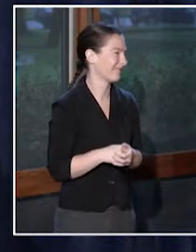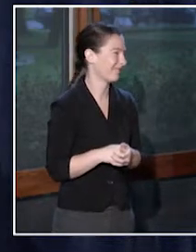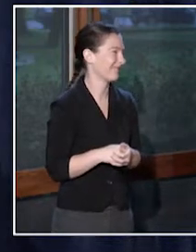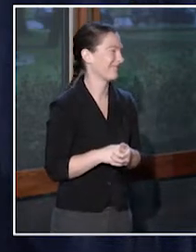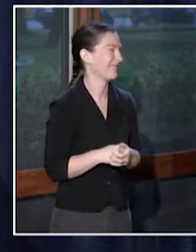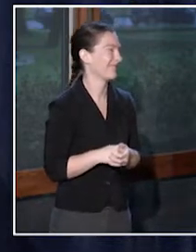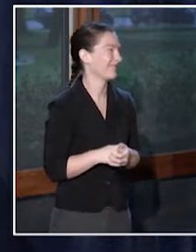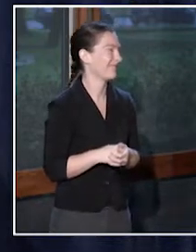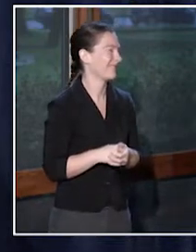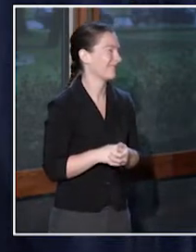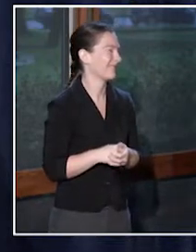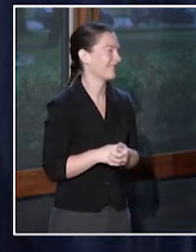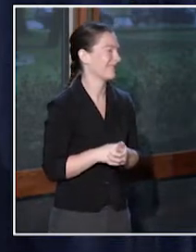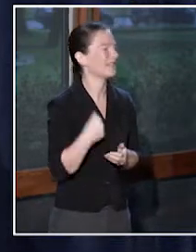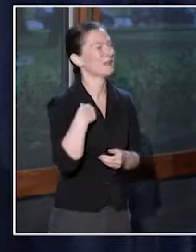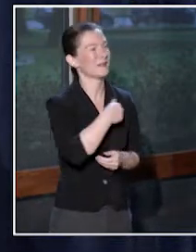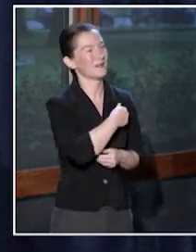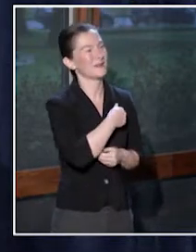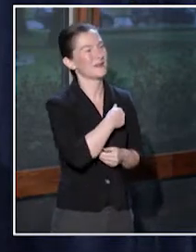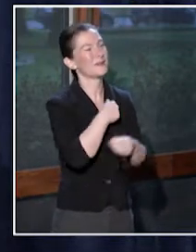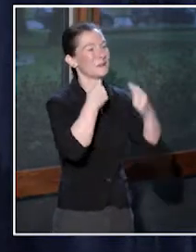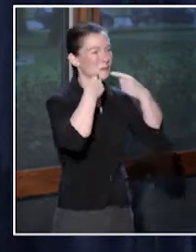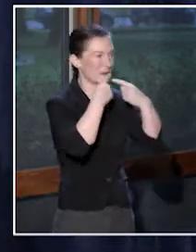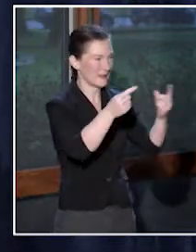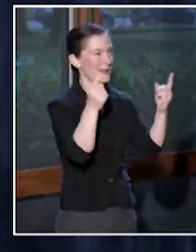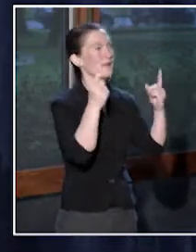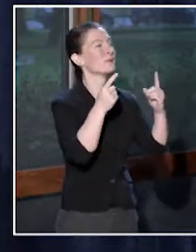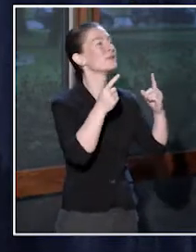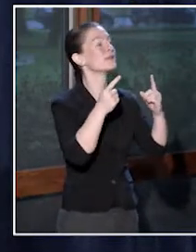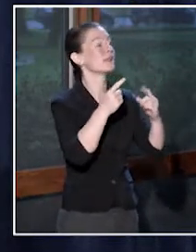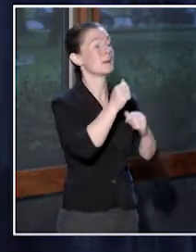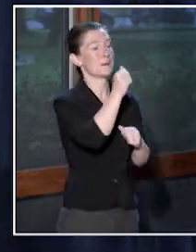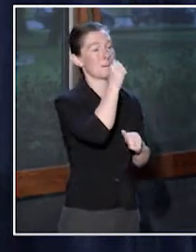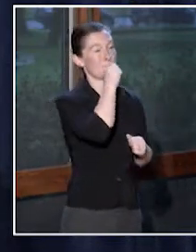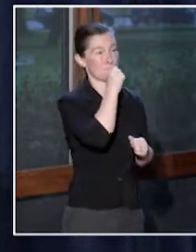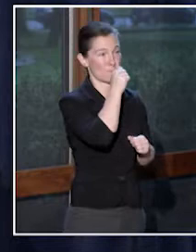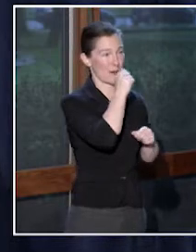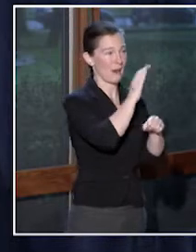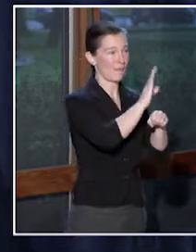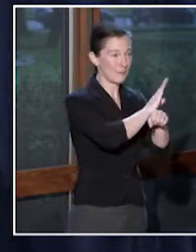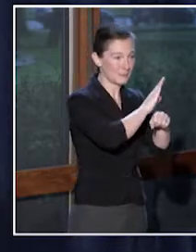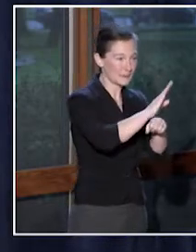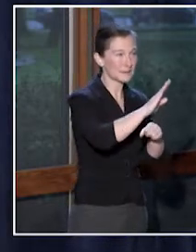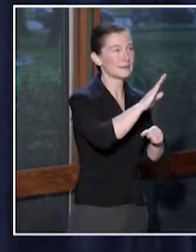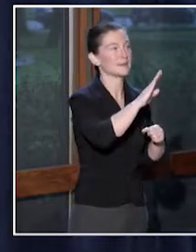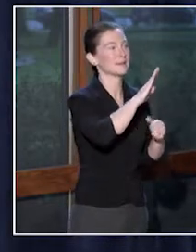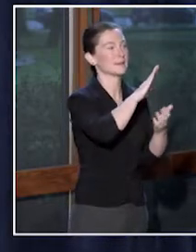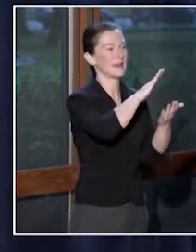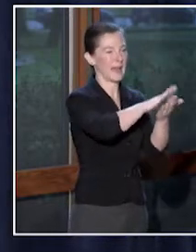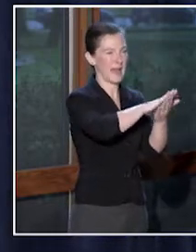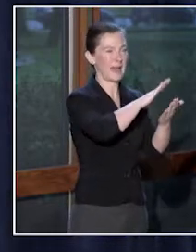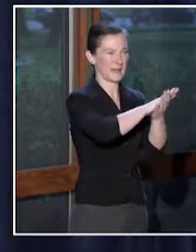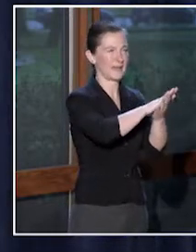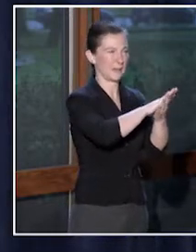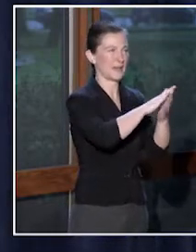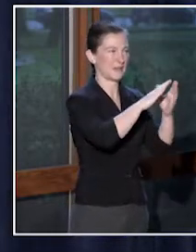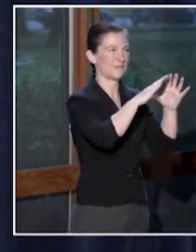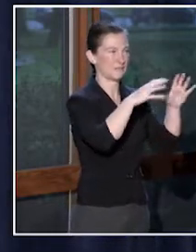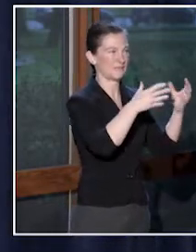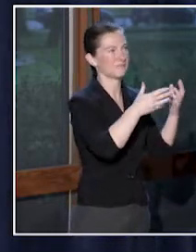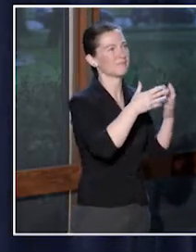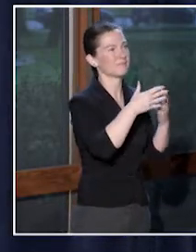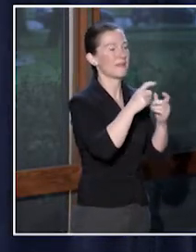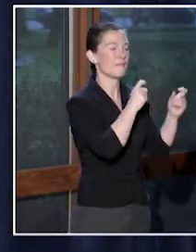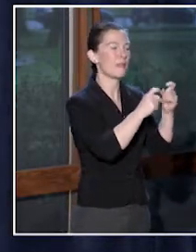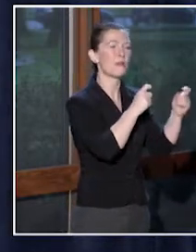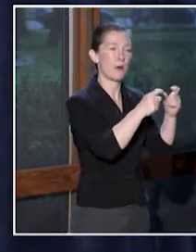we announced a partner between the private sector, government, academia, and philanthropic organizations that